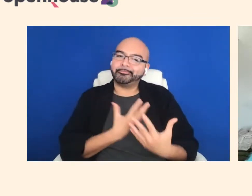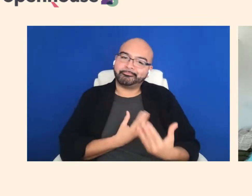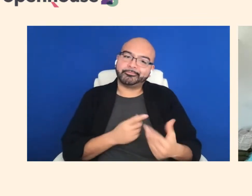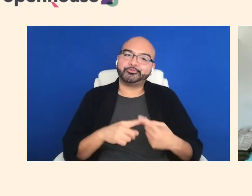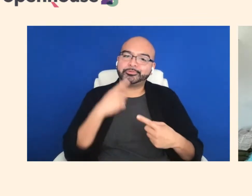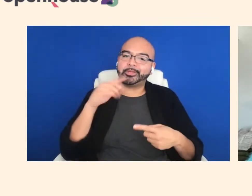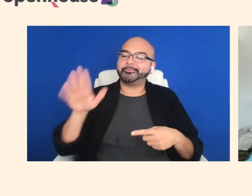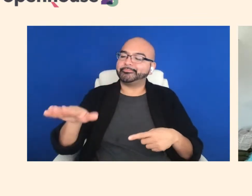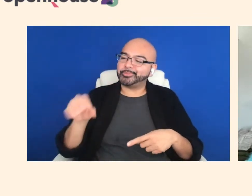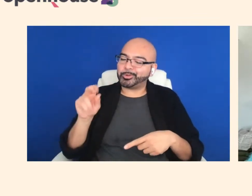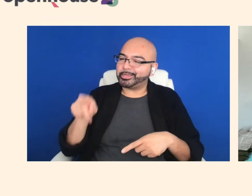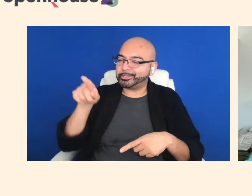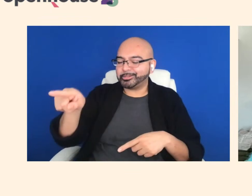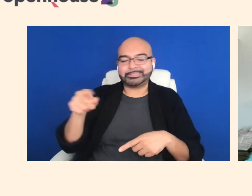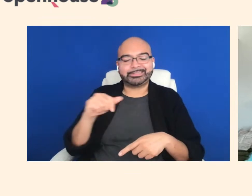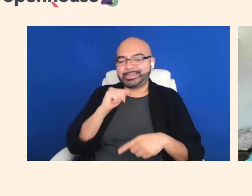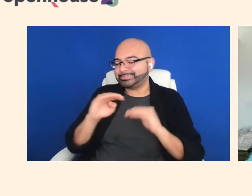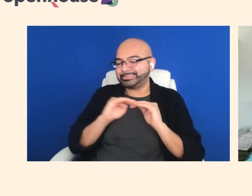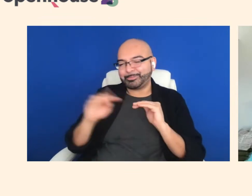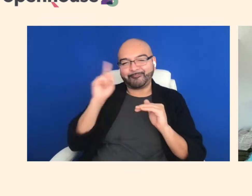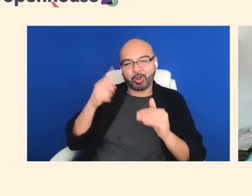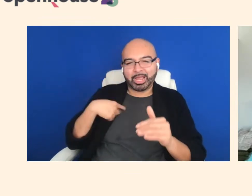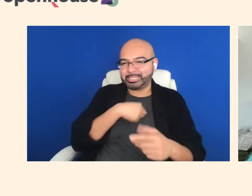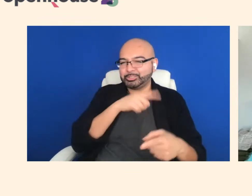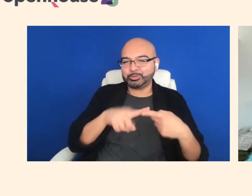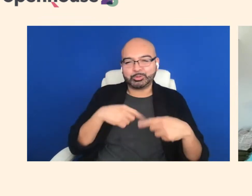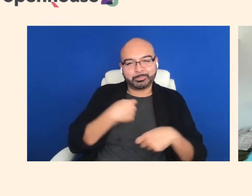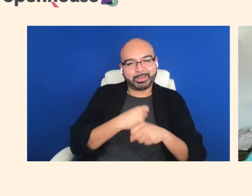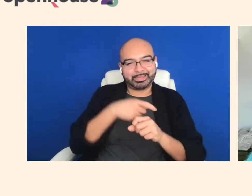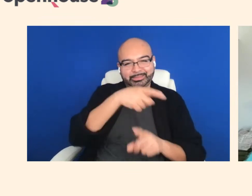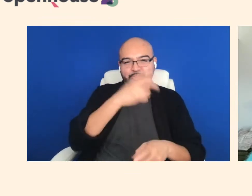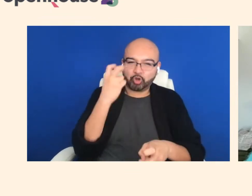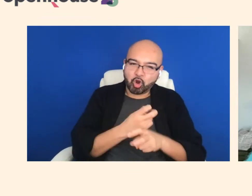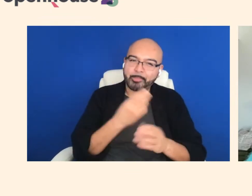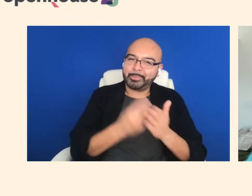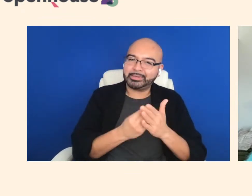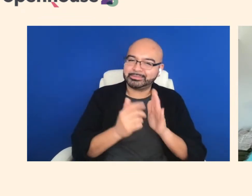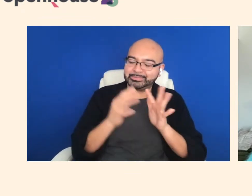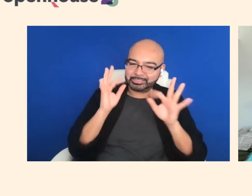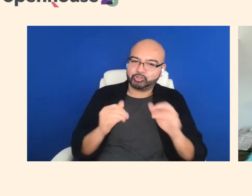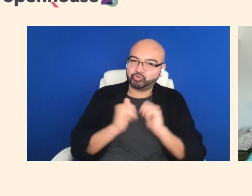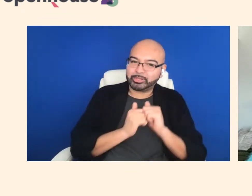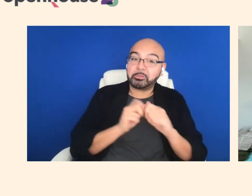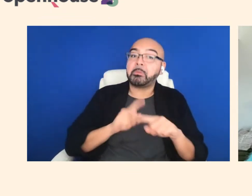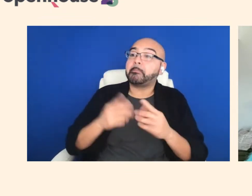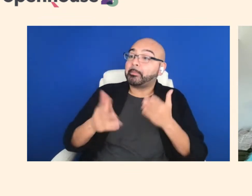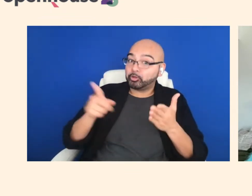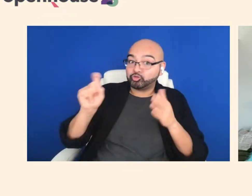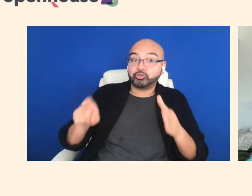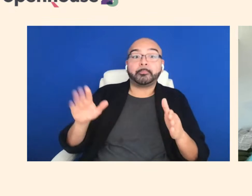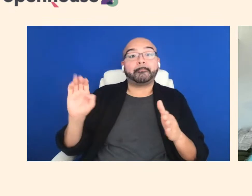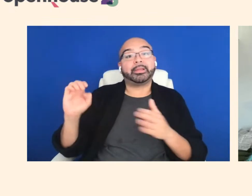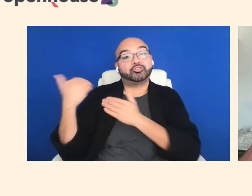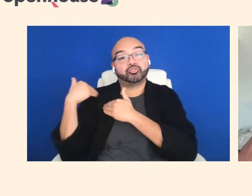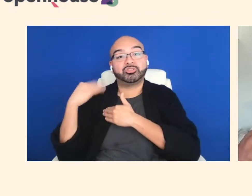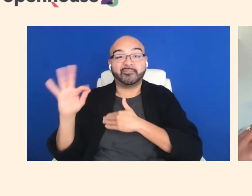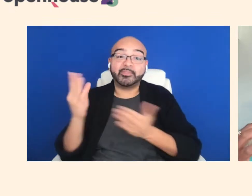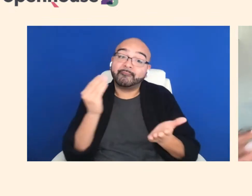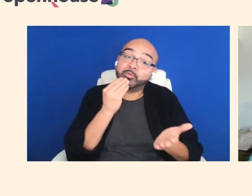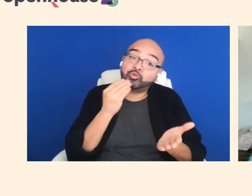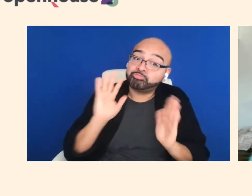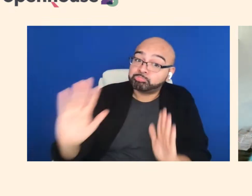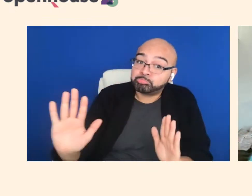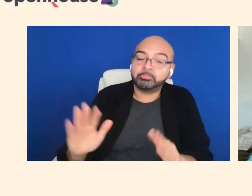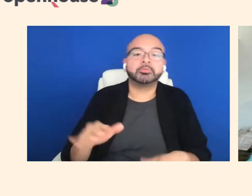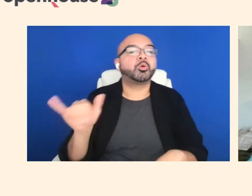little too unstable for us to make these hard money decisions together, but maybe you should be in charge of the food. So we also had this